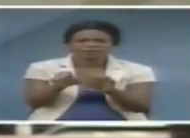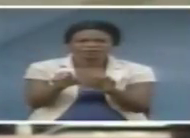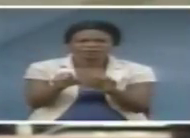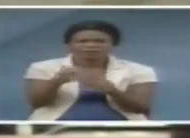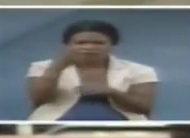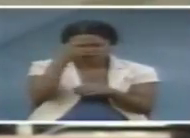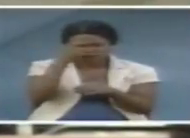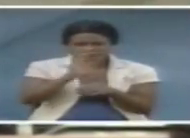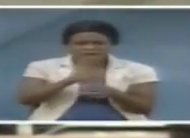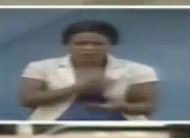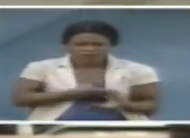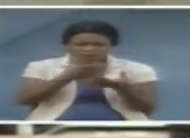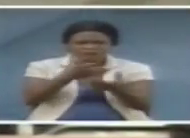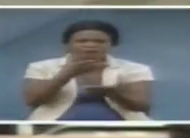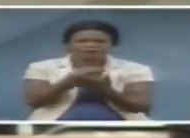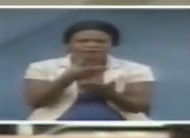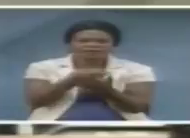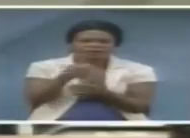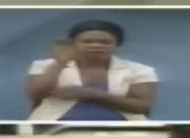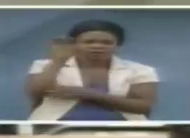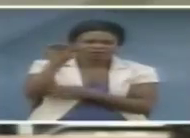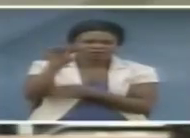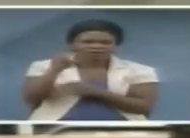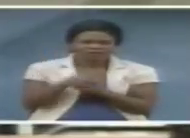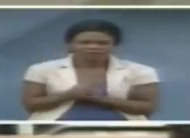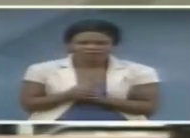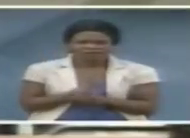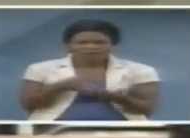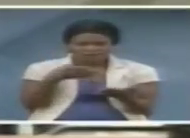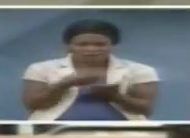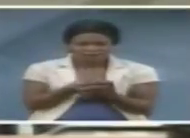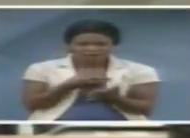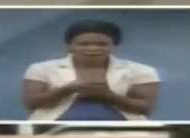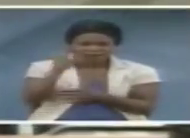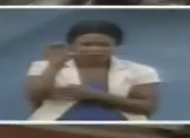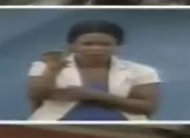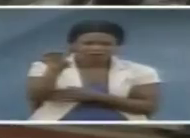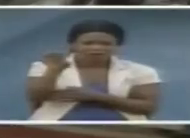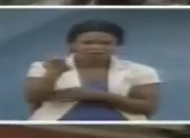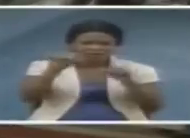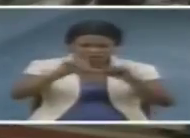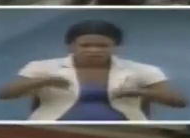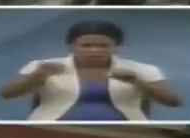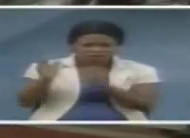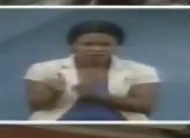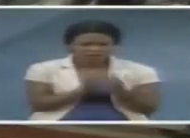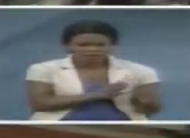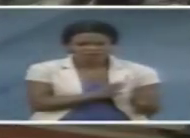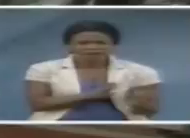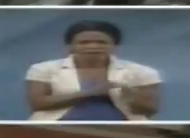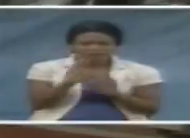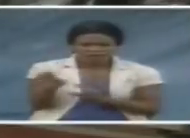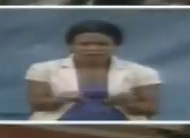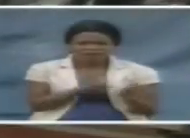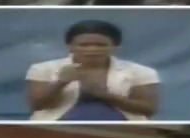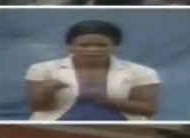Mr. Speaker, the government remains steadfast in its commitment to financial sector stability. The